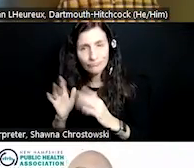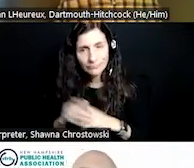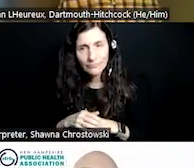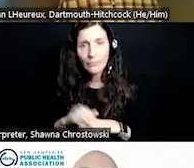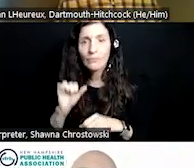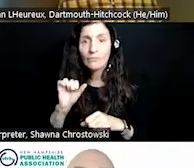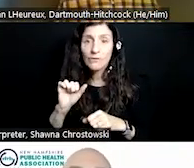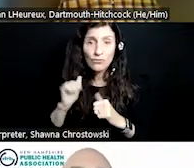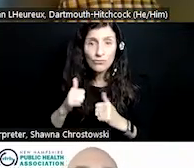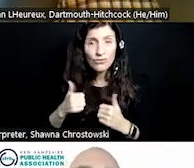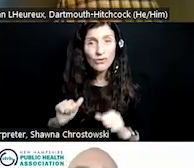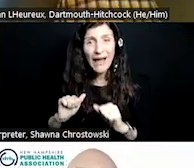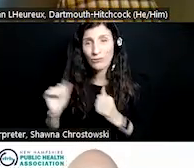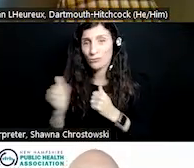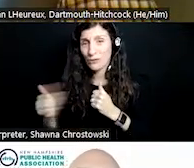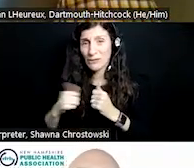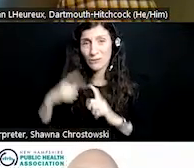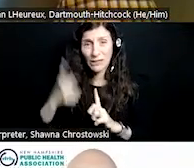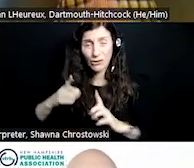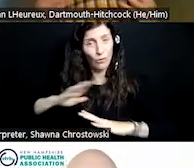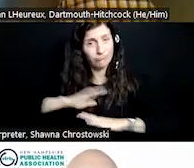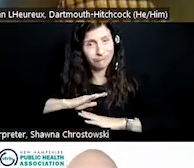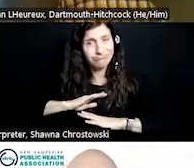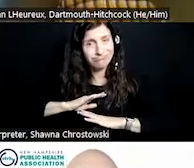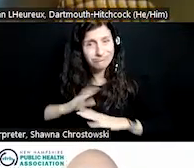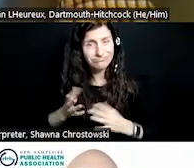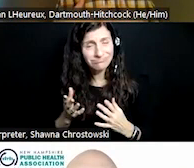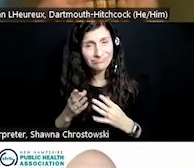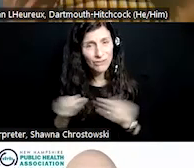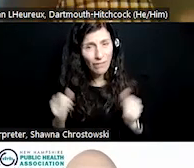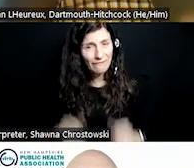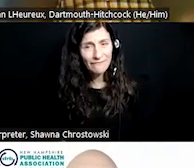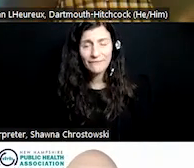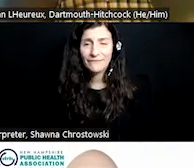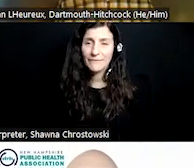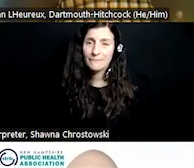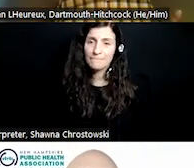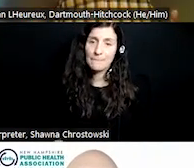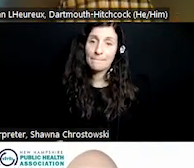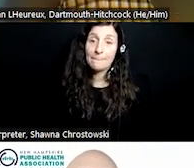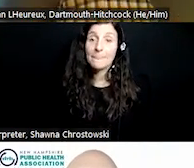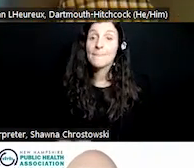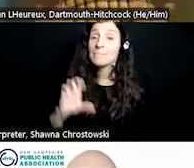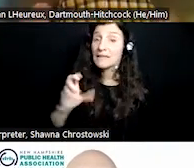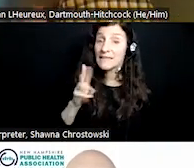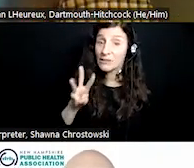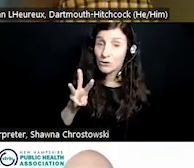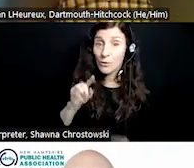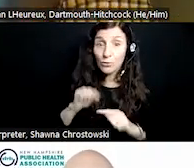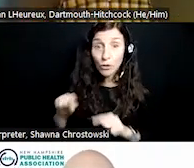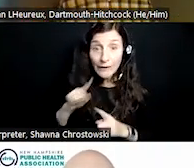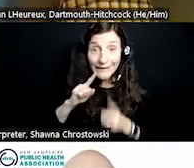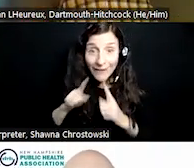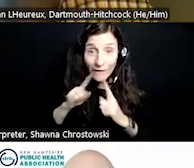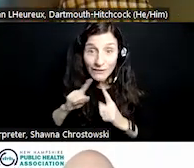meeting that transportation goal. But additionally, in conversations, the CHW may learn of other